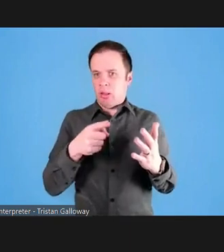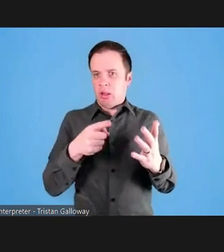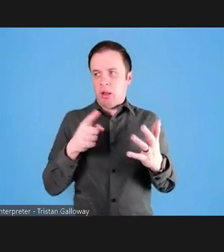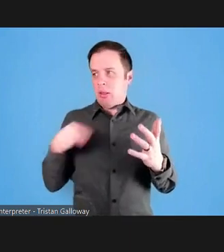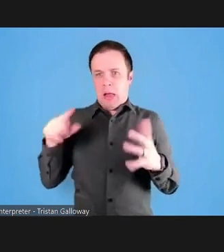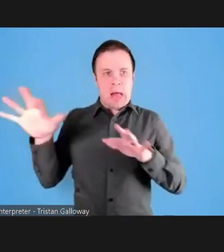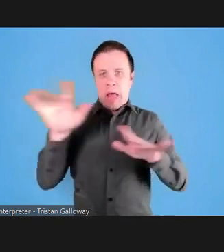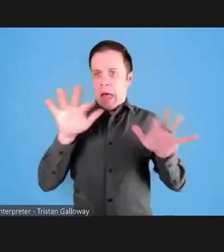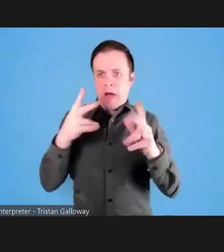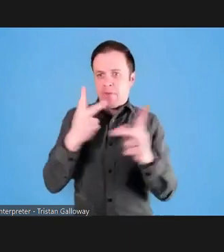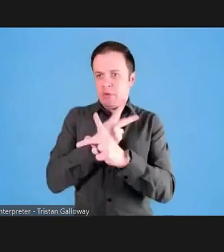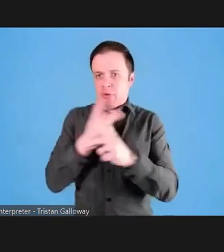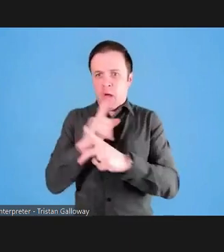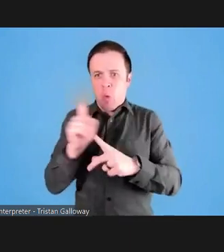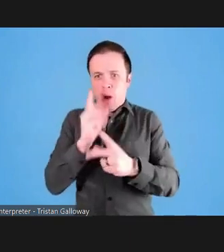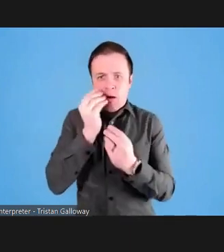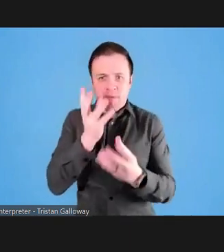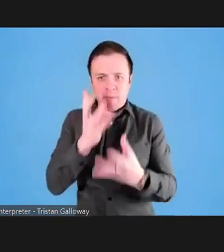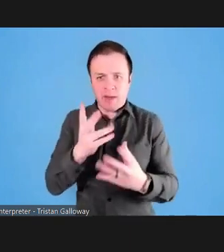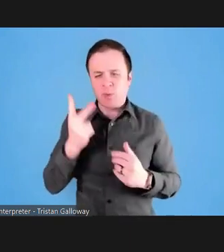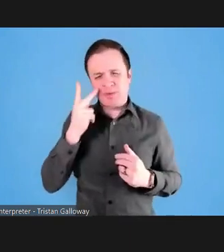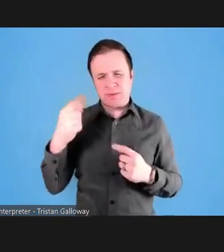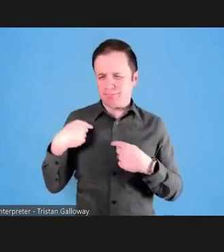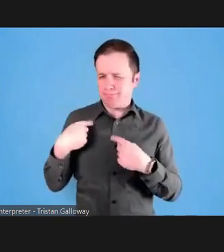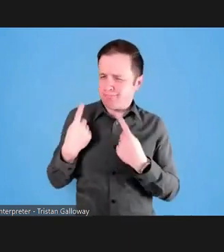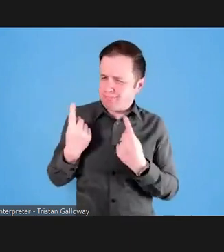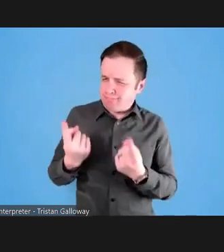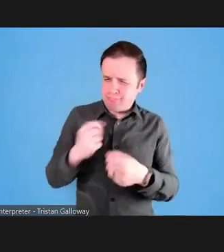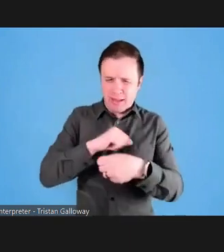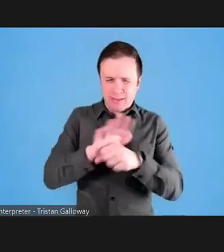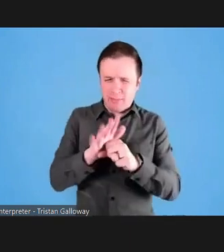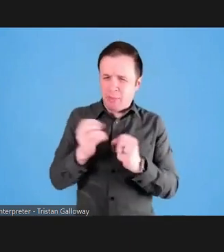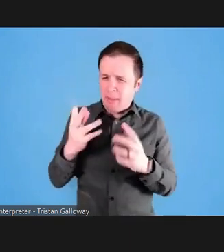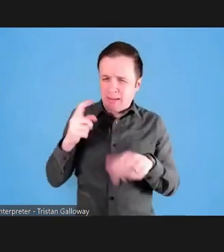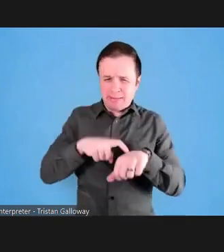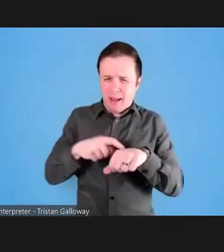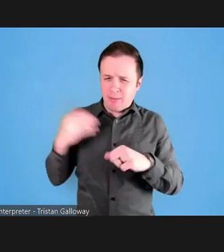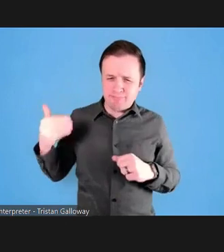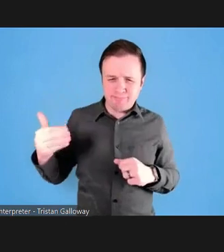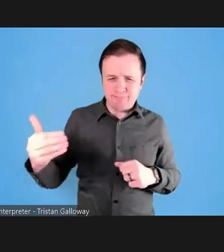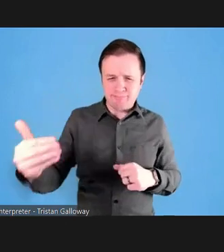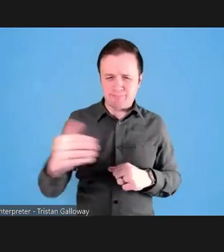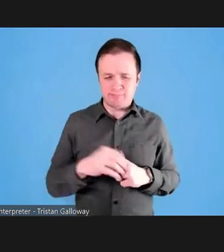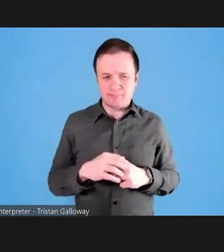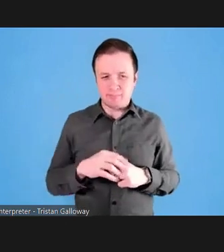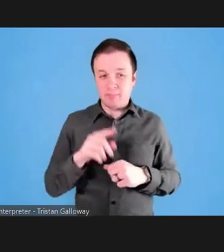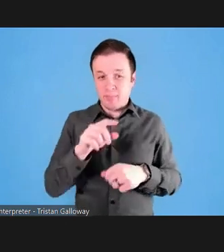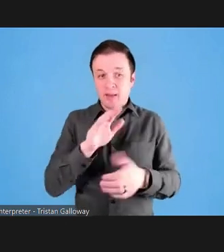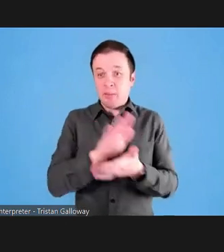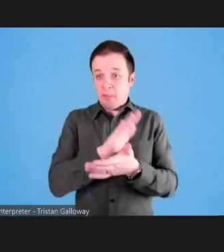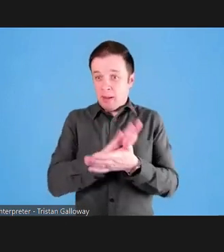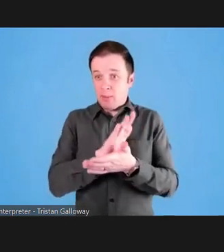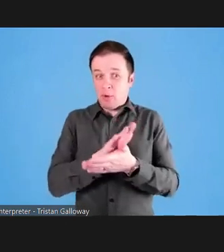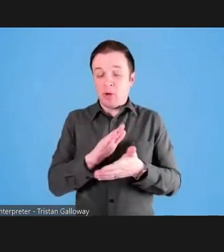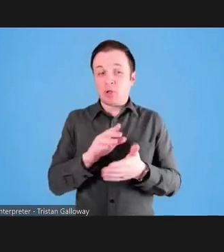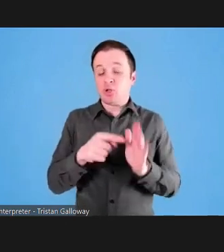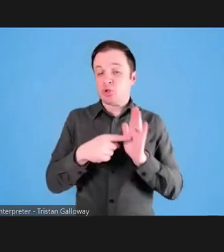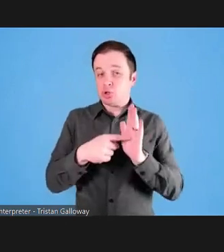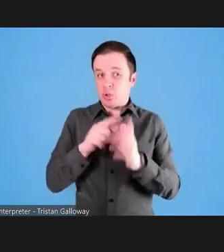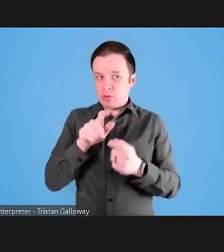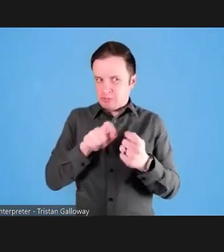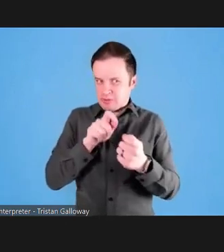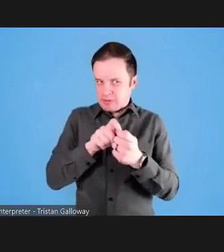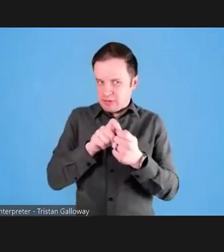scrambling, as we've seen repeatedly throughout the pandemic. The worksheet provides a central place to document key aspects of